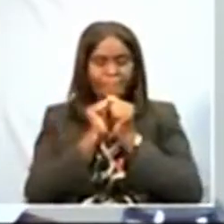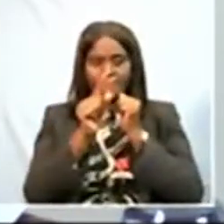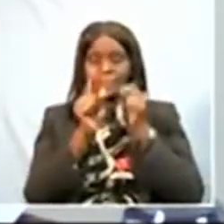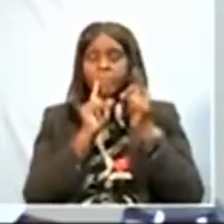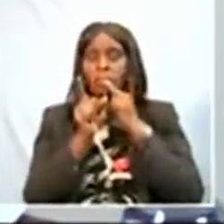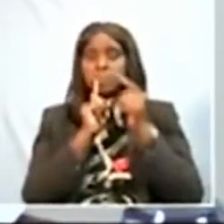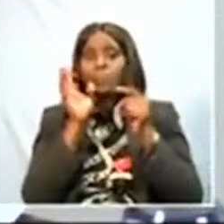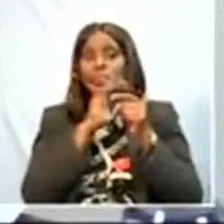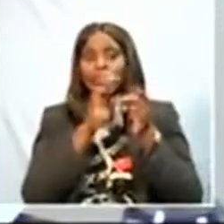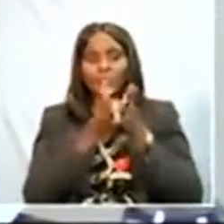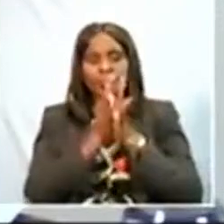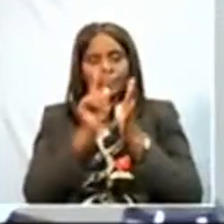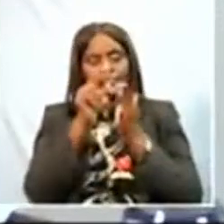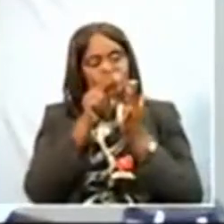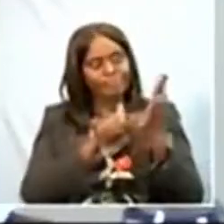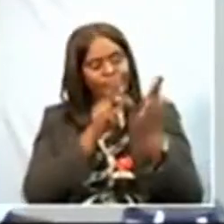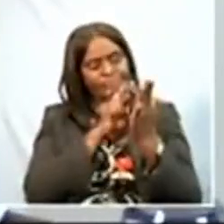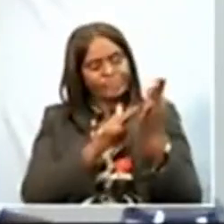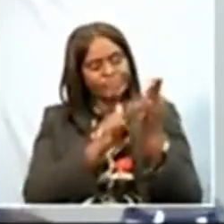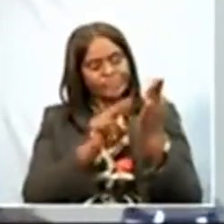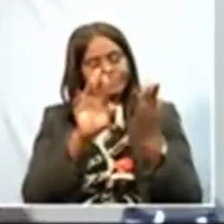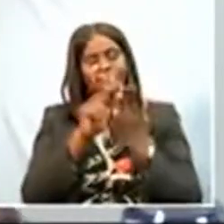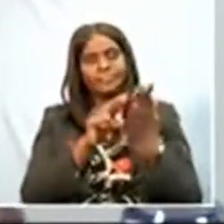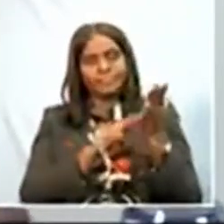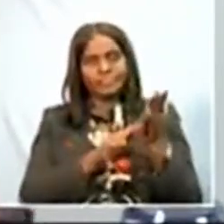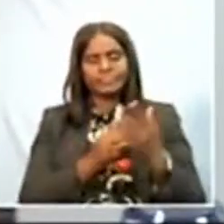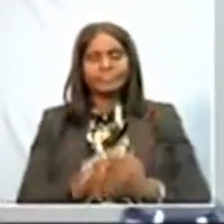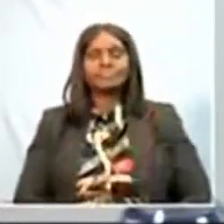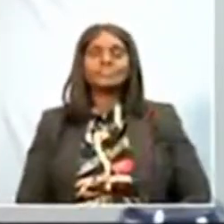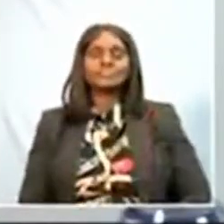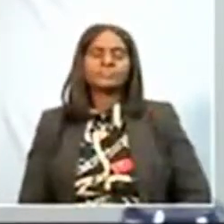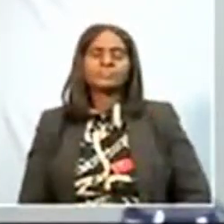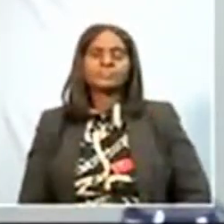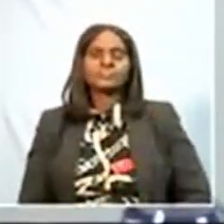would like to ask you to take us through your report.